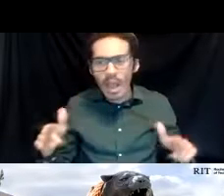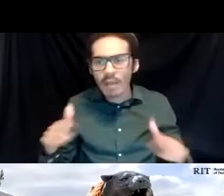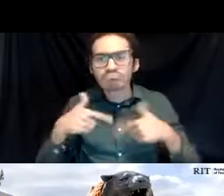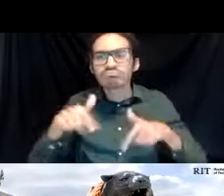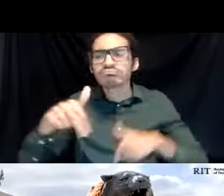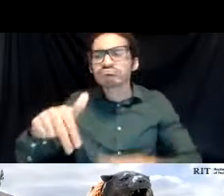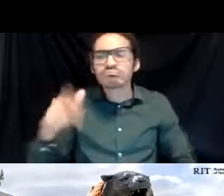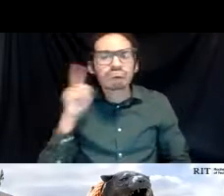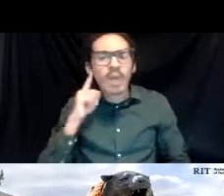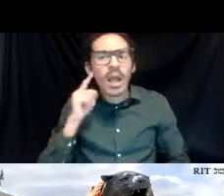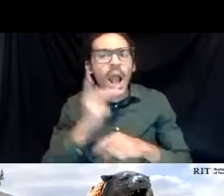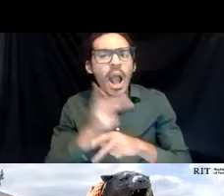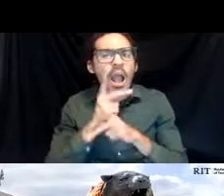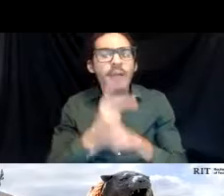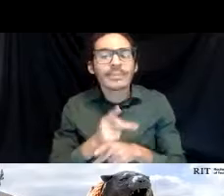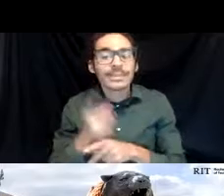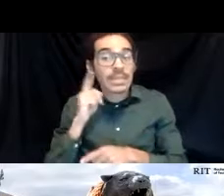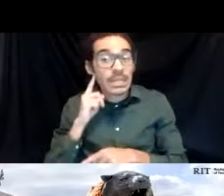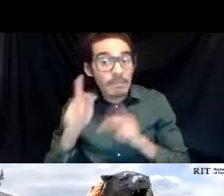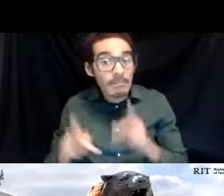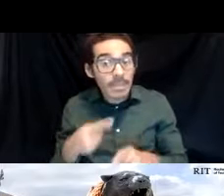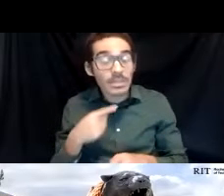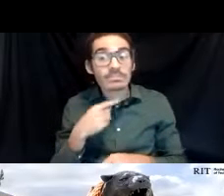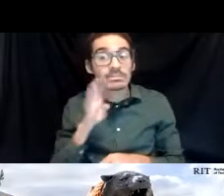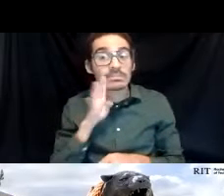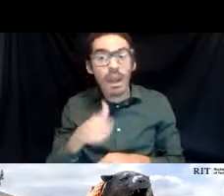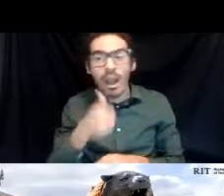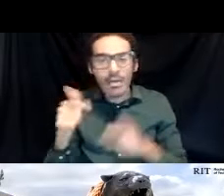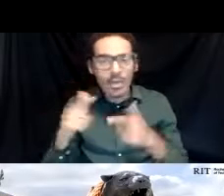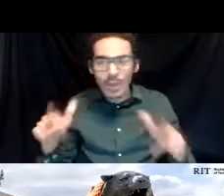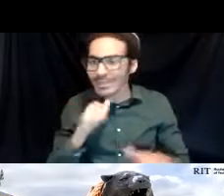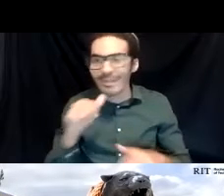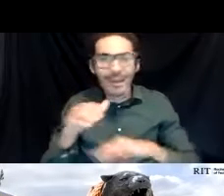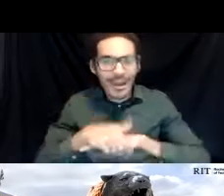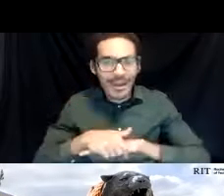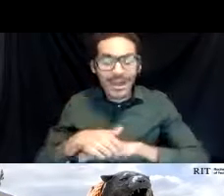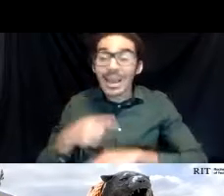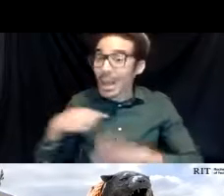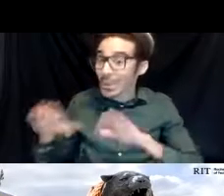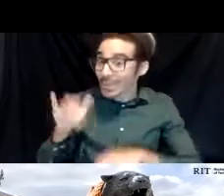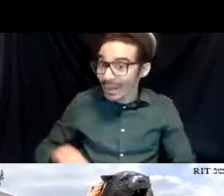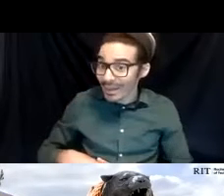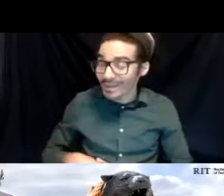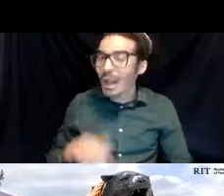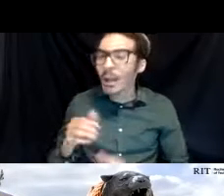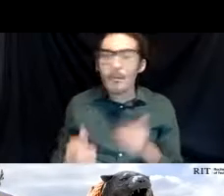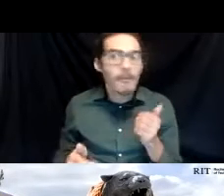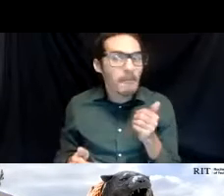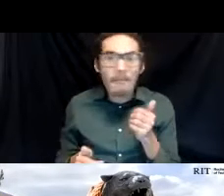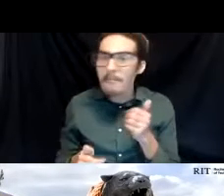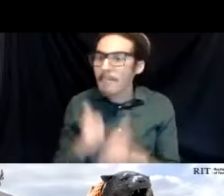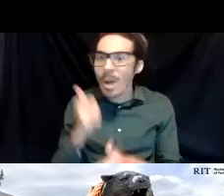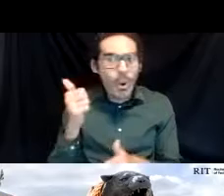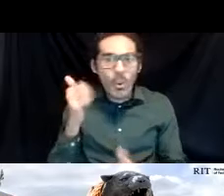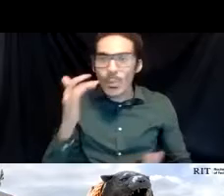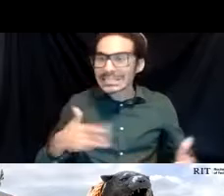Listen carefully, and you'll hear people speaking languages that are not English. And I did. And that was the most exciting